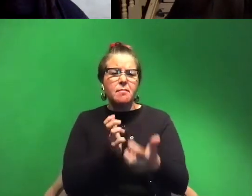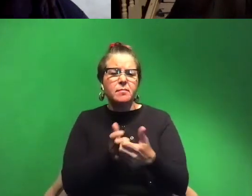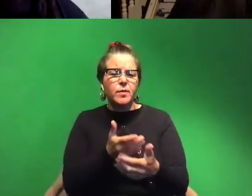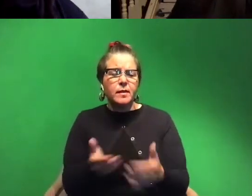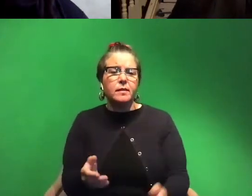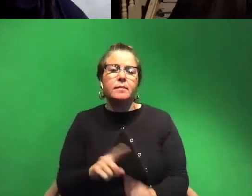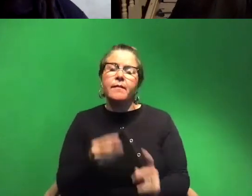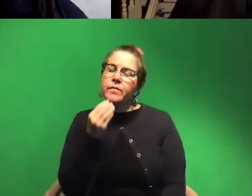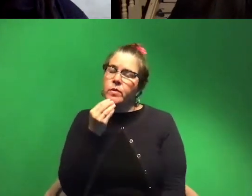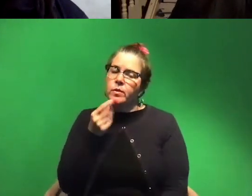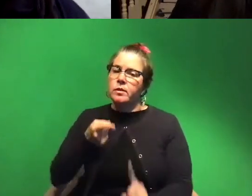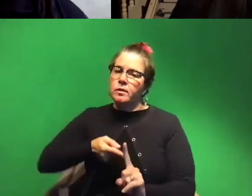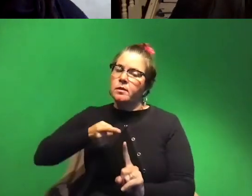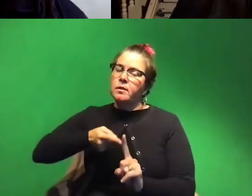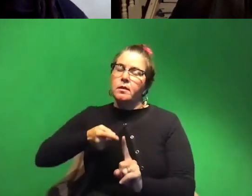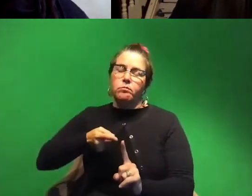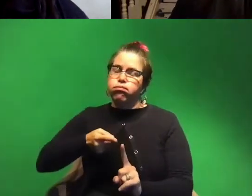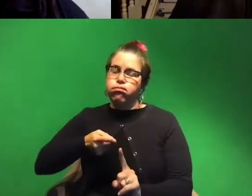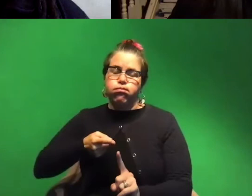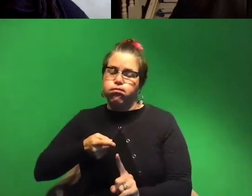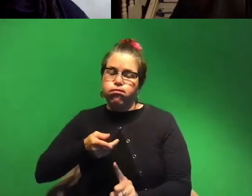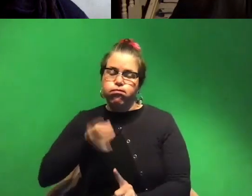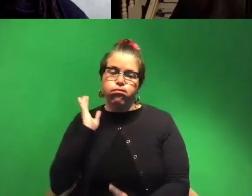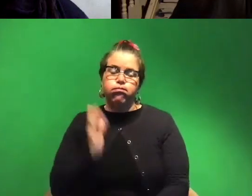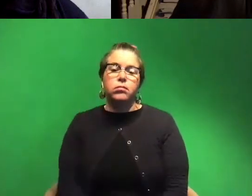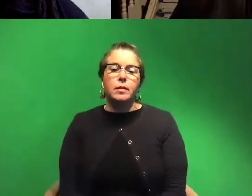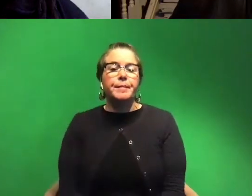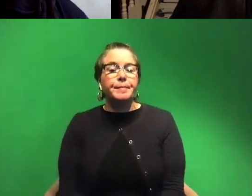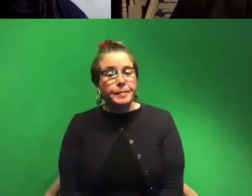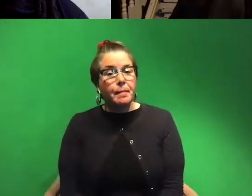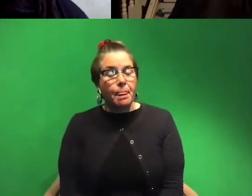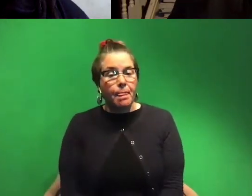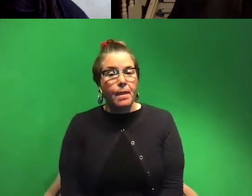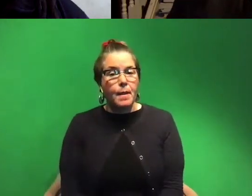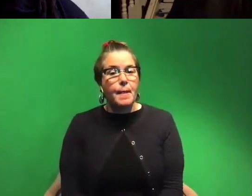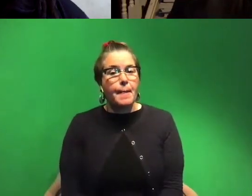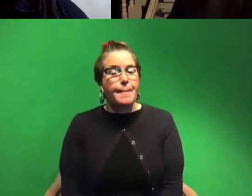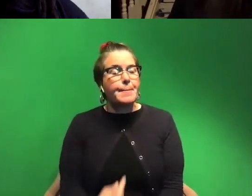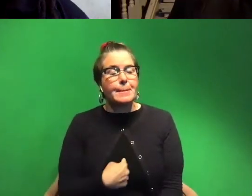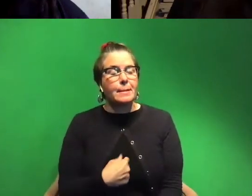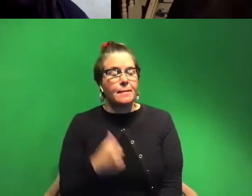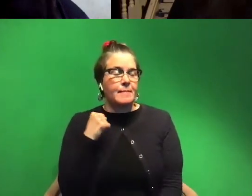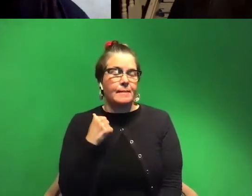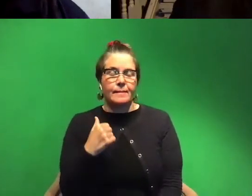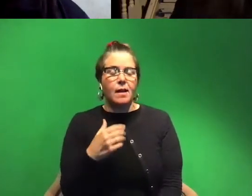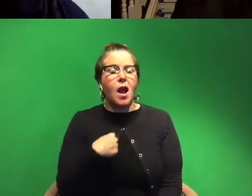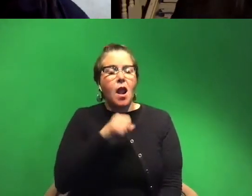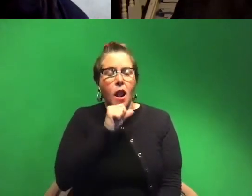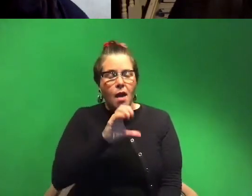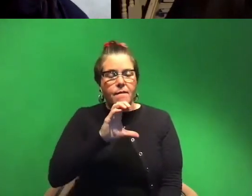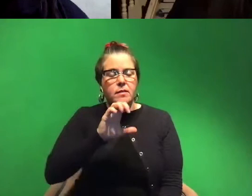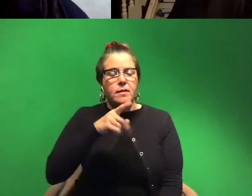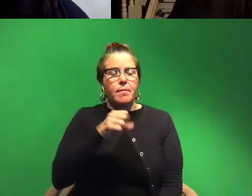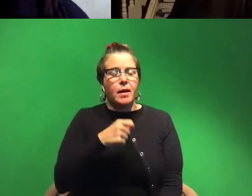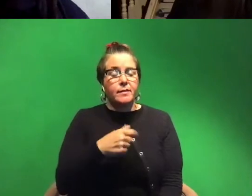food thing I cannot get over. Yeah. I would not have, I love cephalopods. I would not have